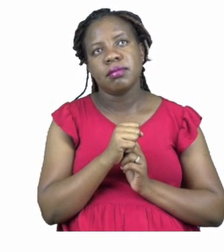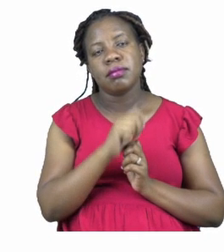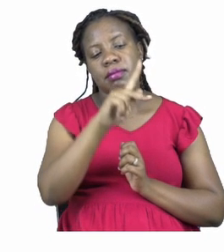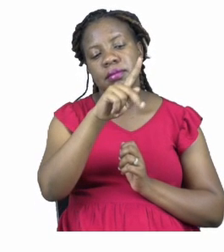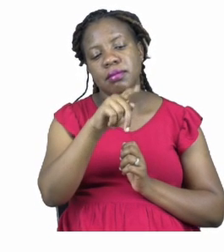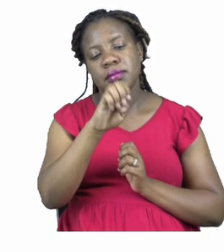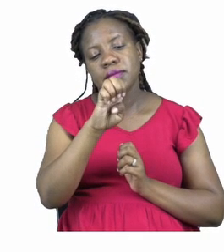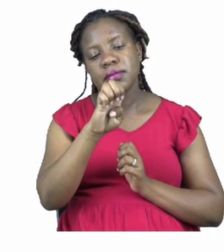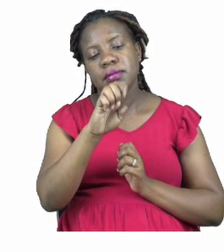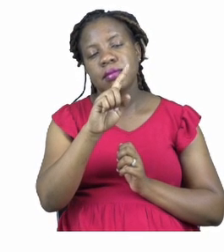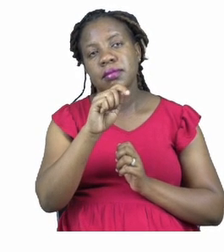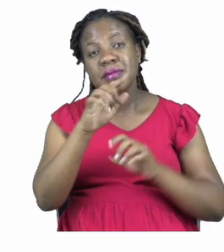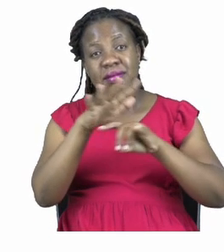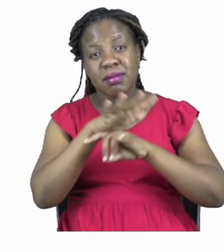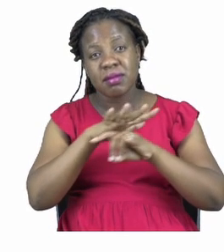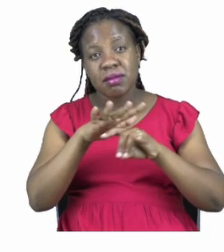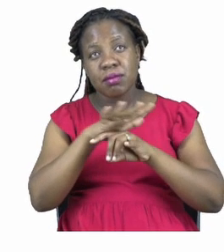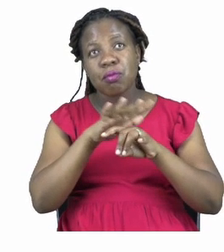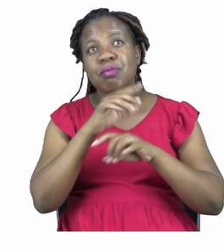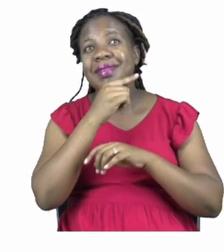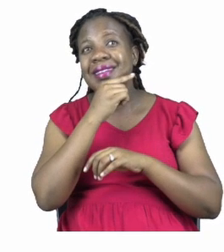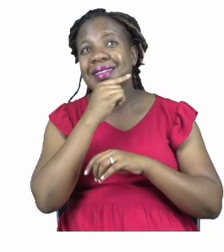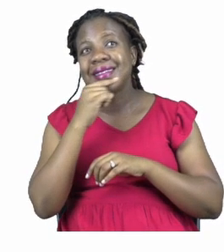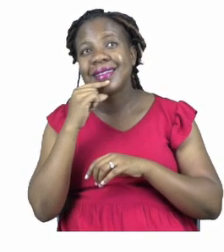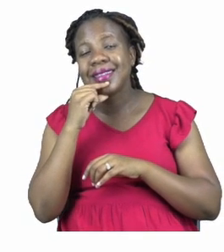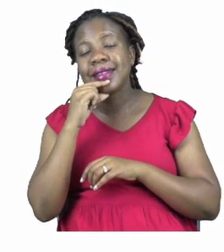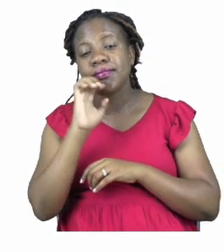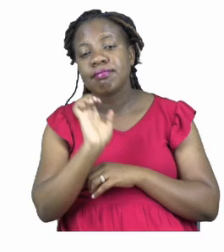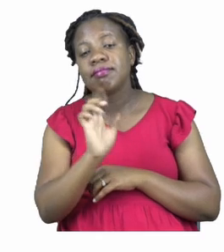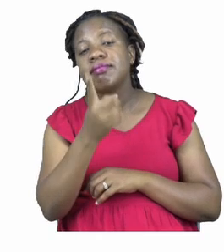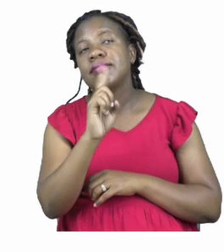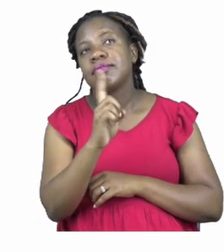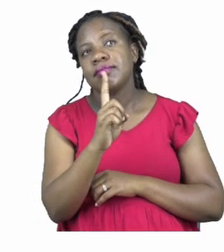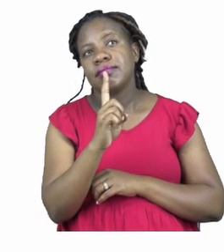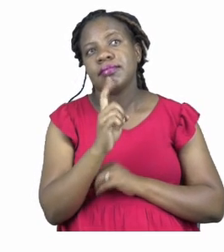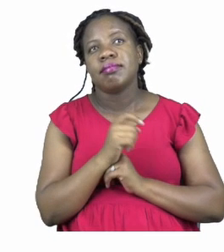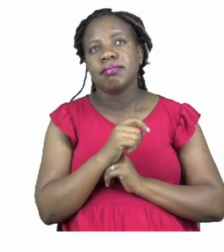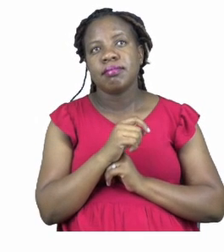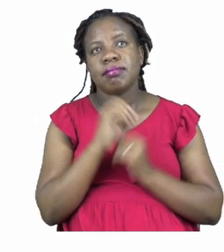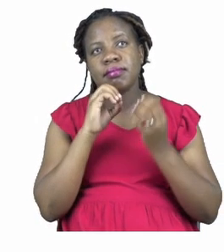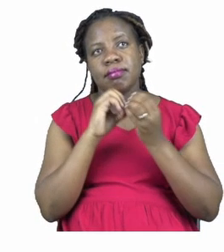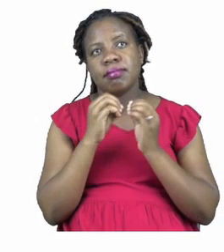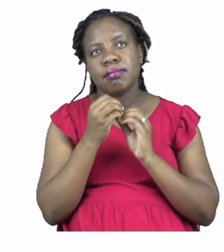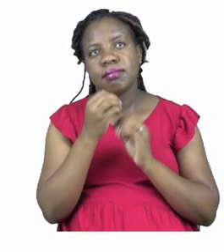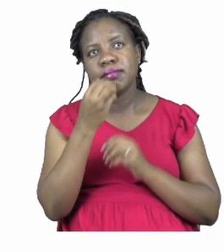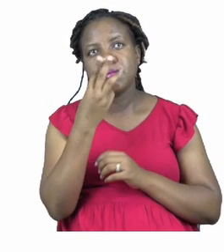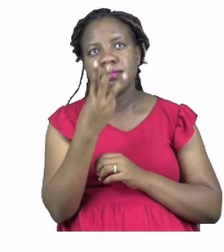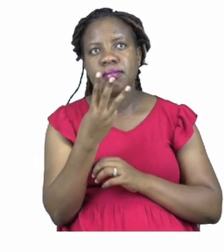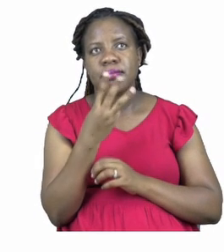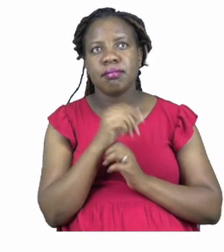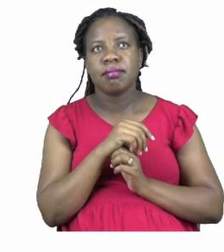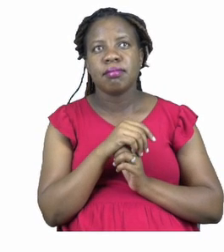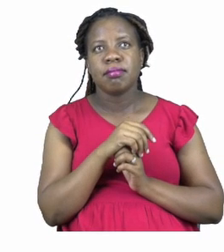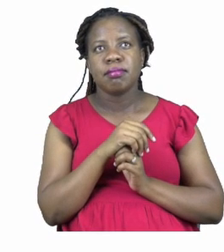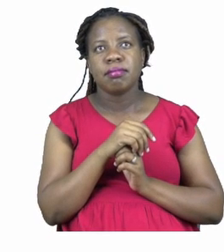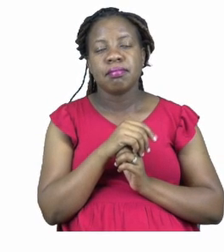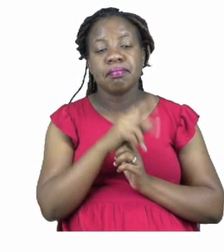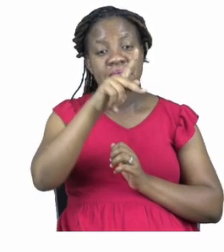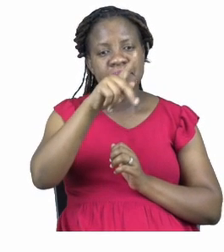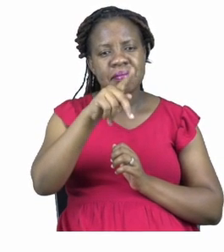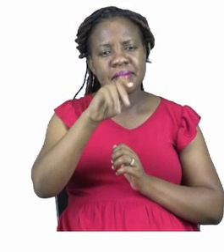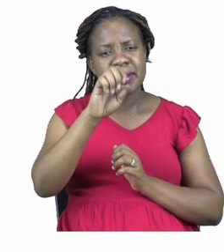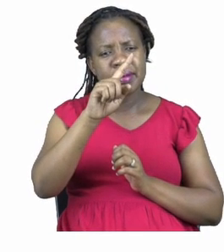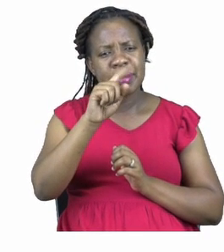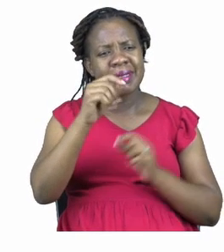the name of the pet? Number 3, what is